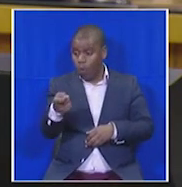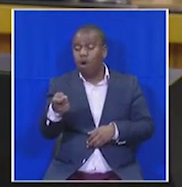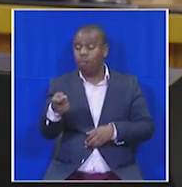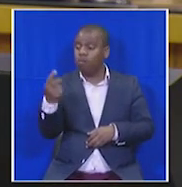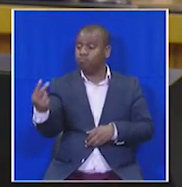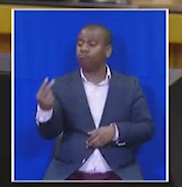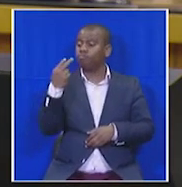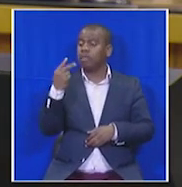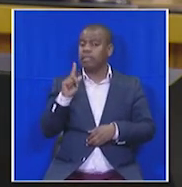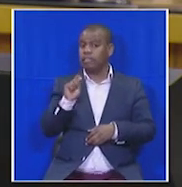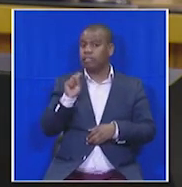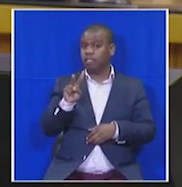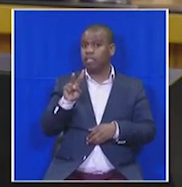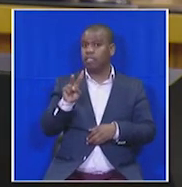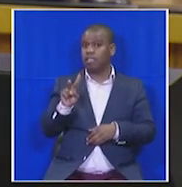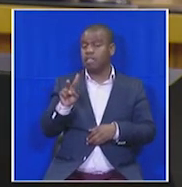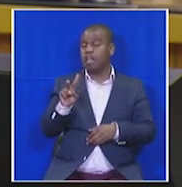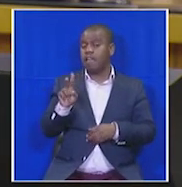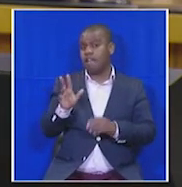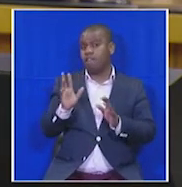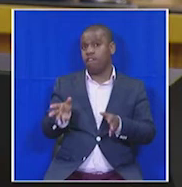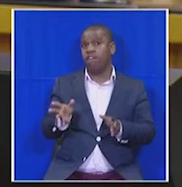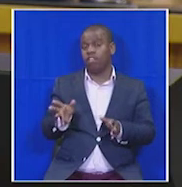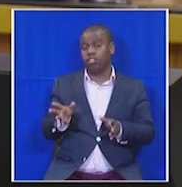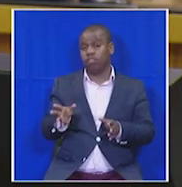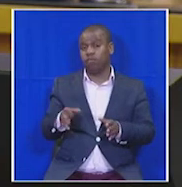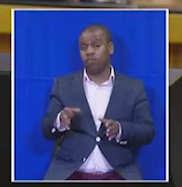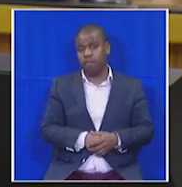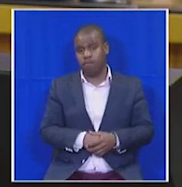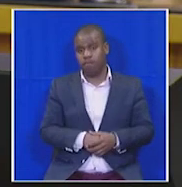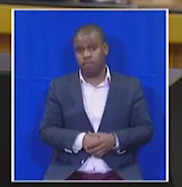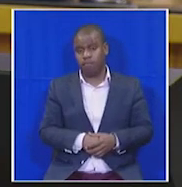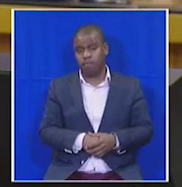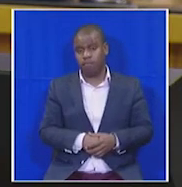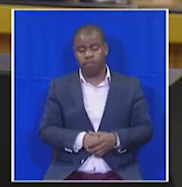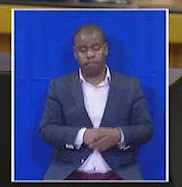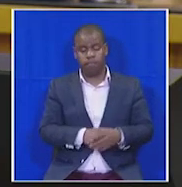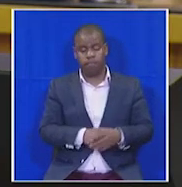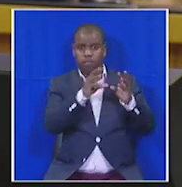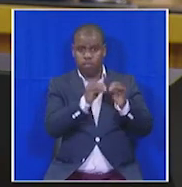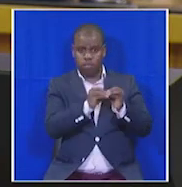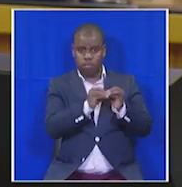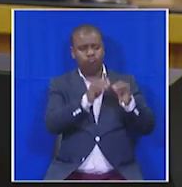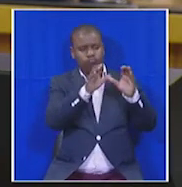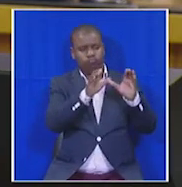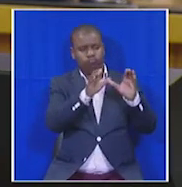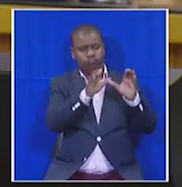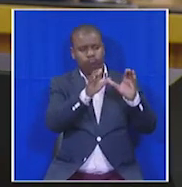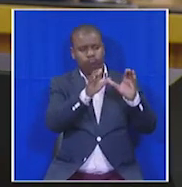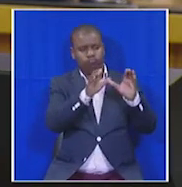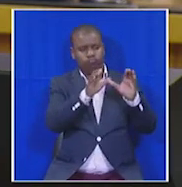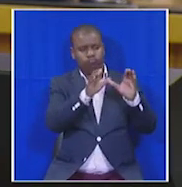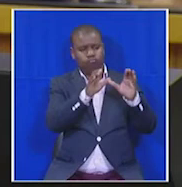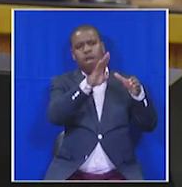I was on TV, that the issues discussed in a cabinet cannot be